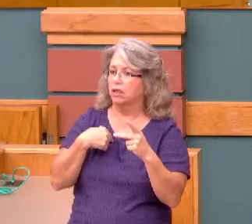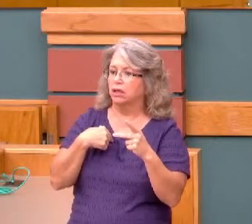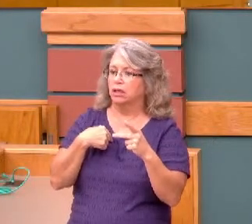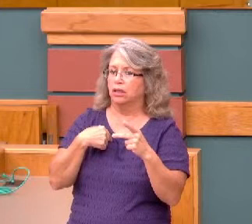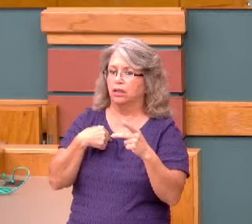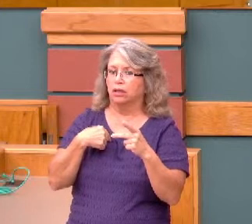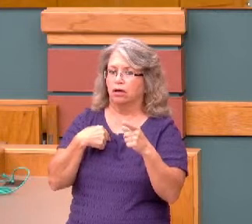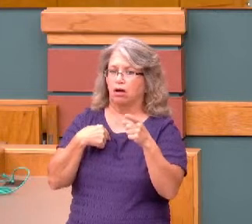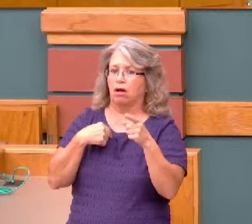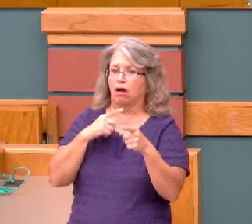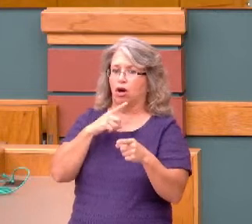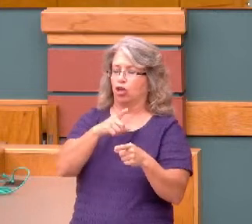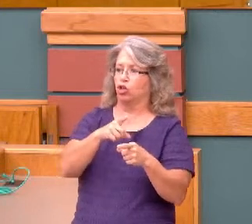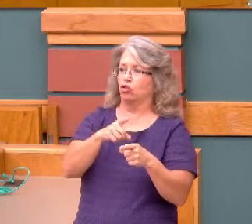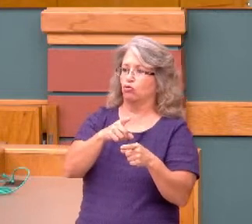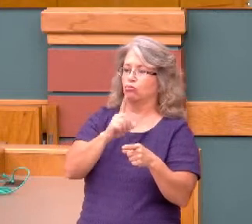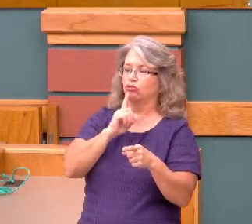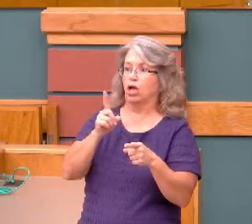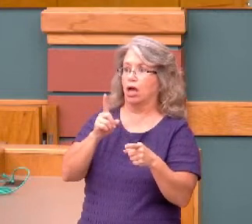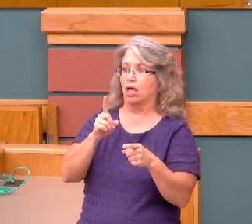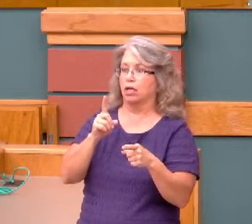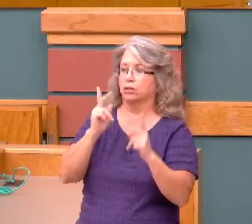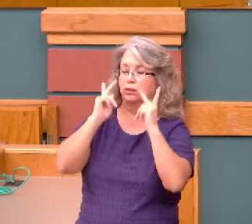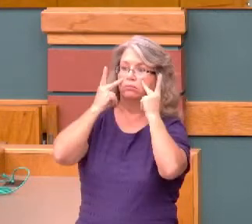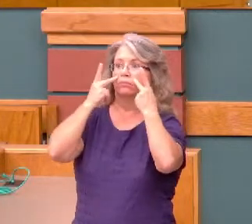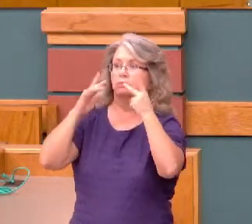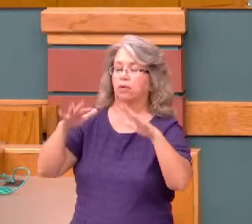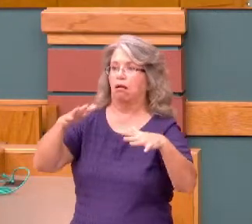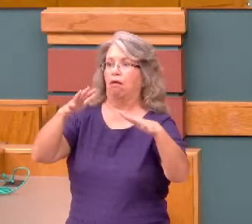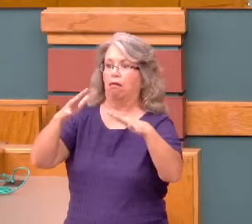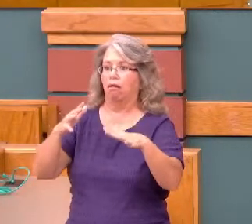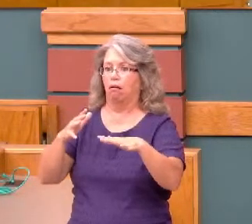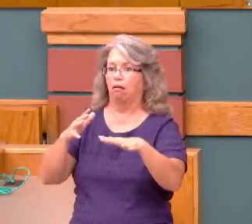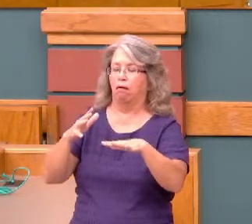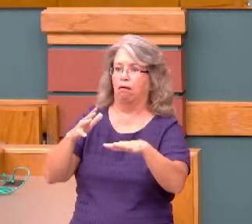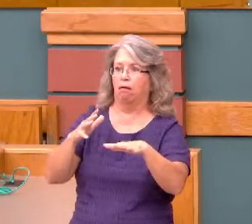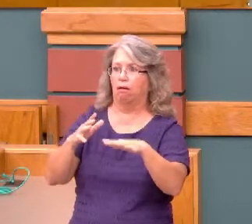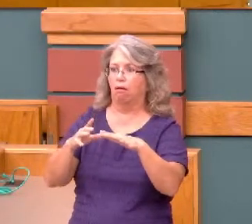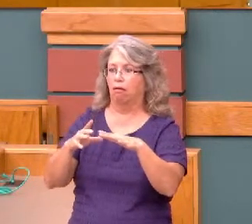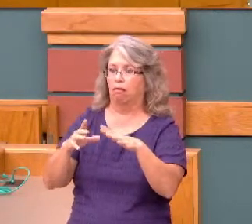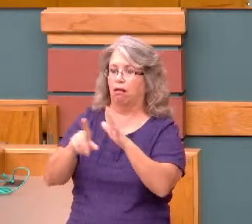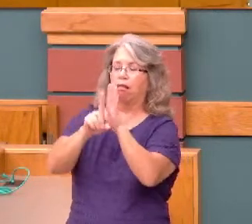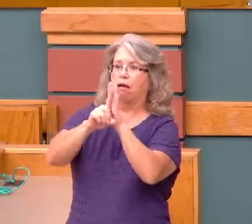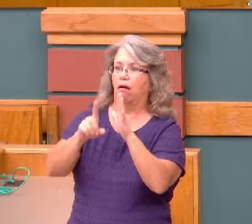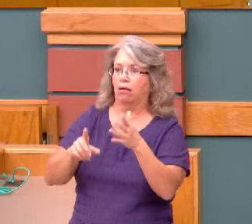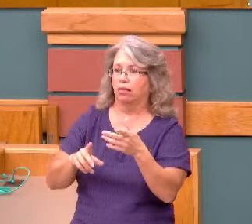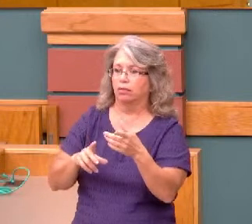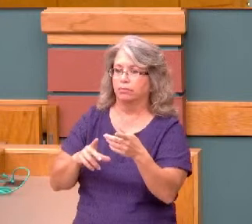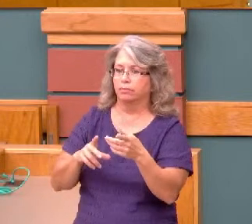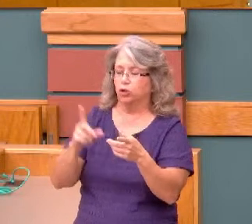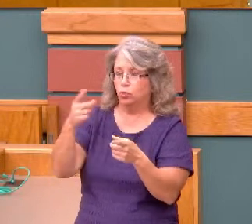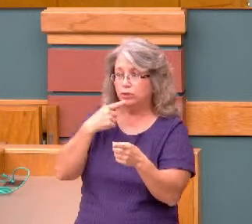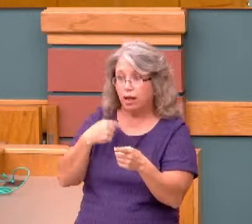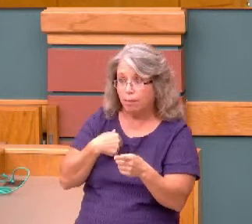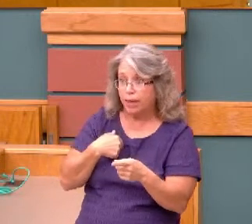view? Well, why don't you think about it and let me know. We were under